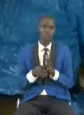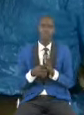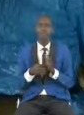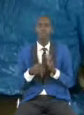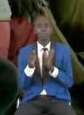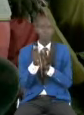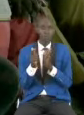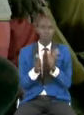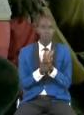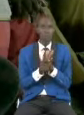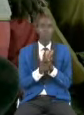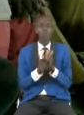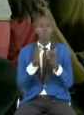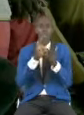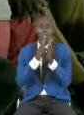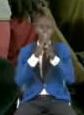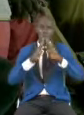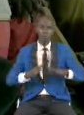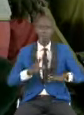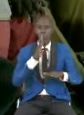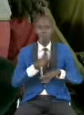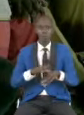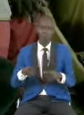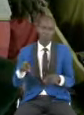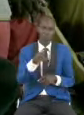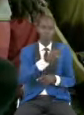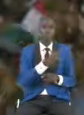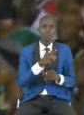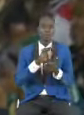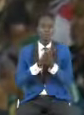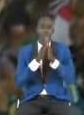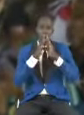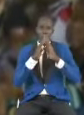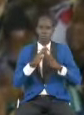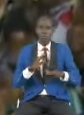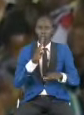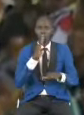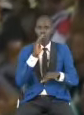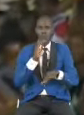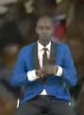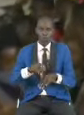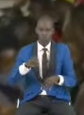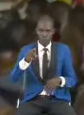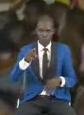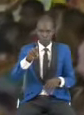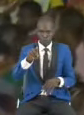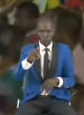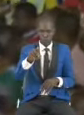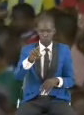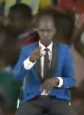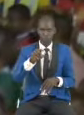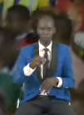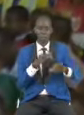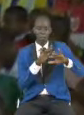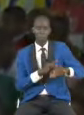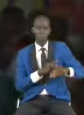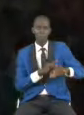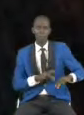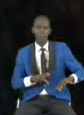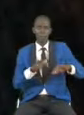them. Peace be on you. And mercy and